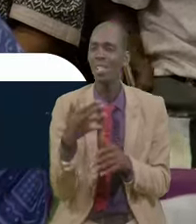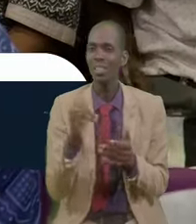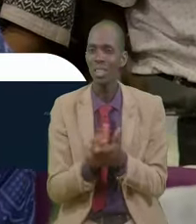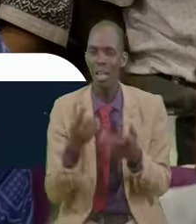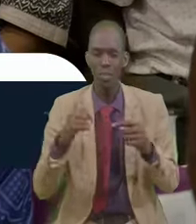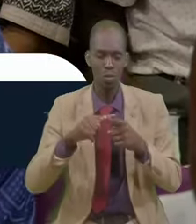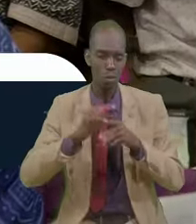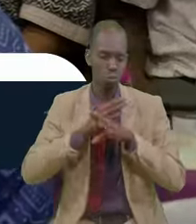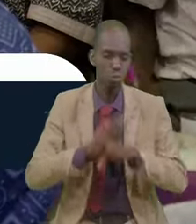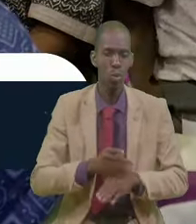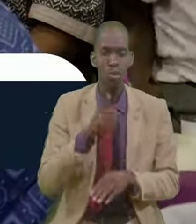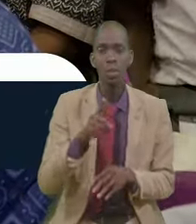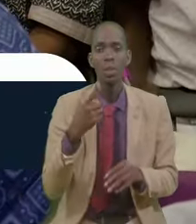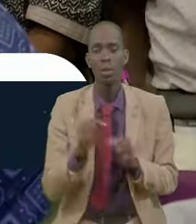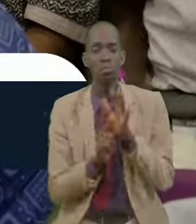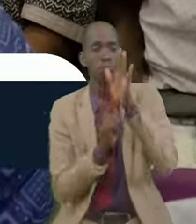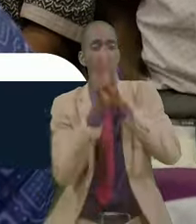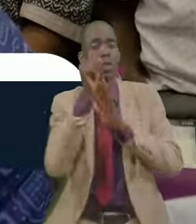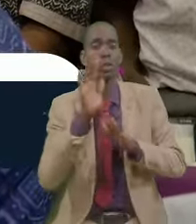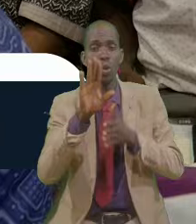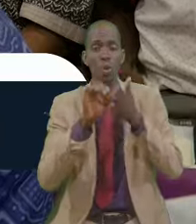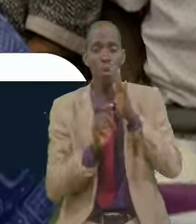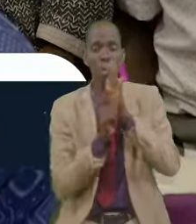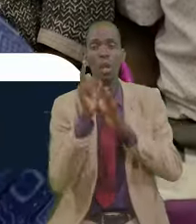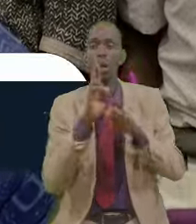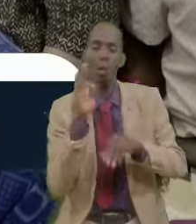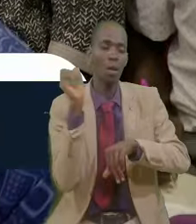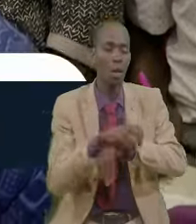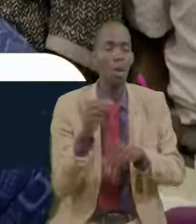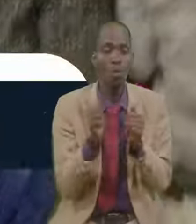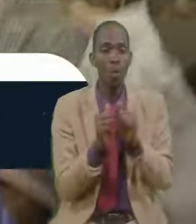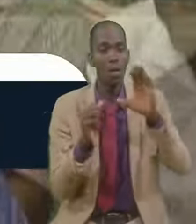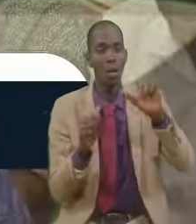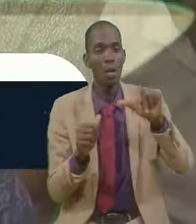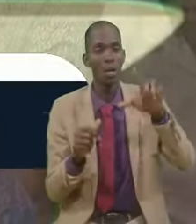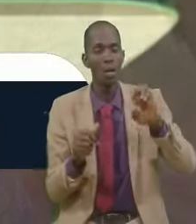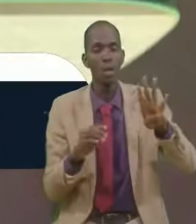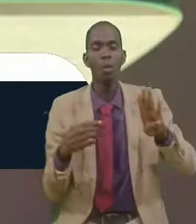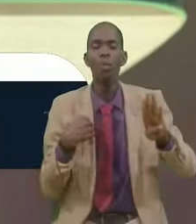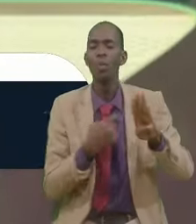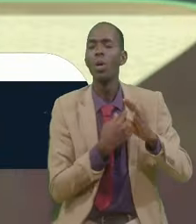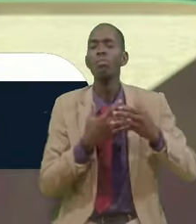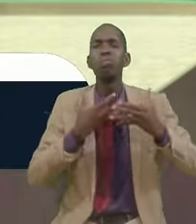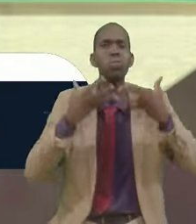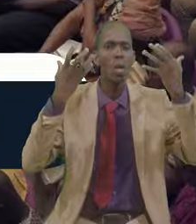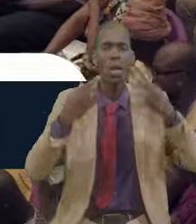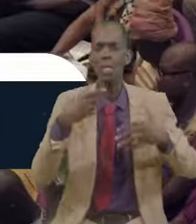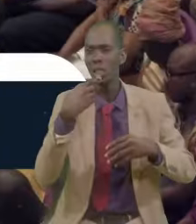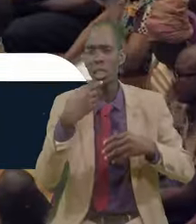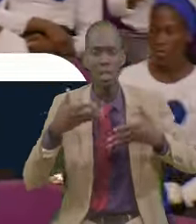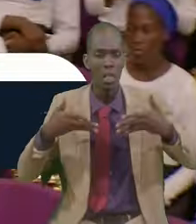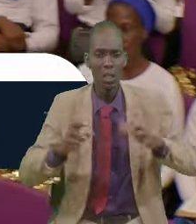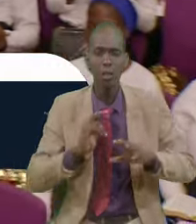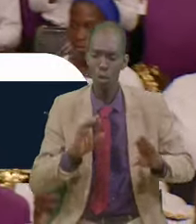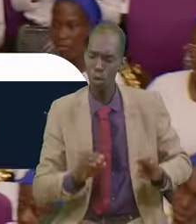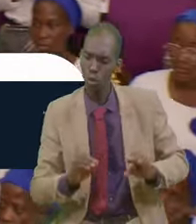the giants, they conquered tonight. And with Caleb we shout, with Caleb we say, let us go up at